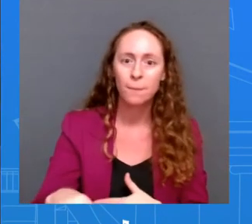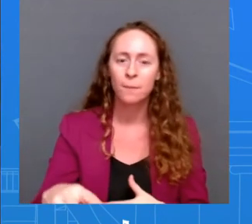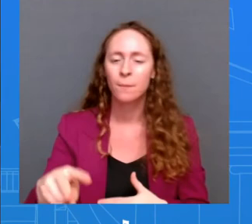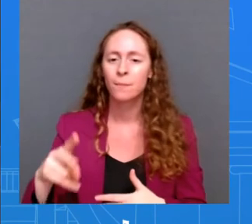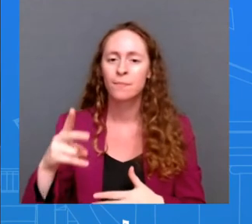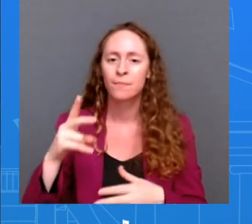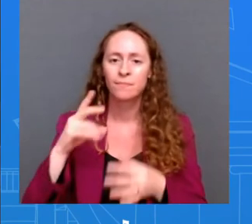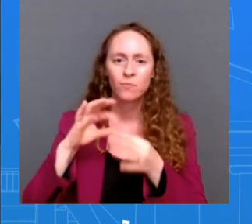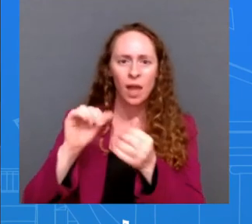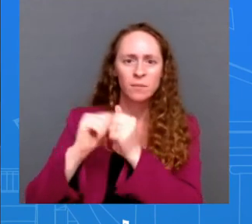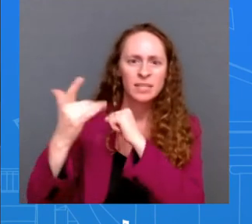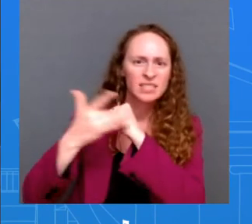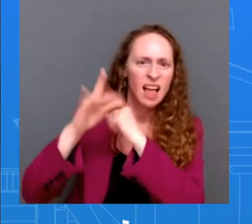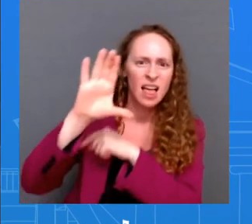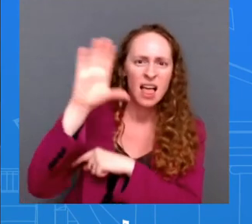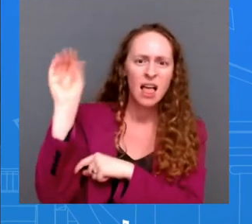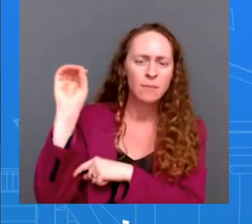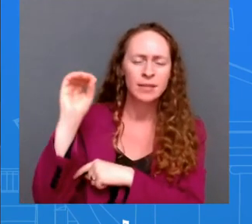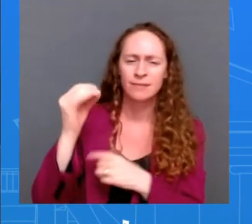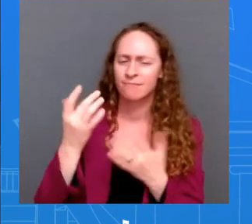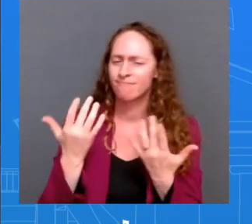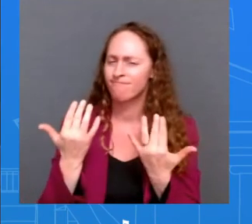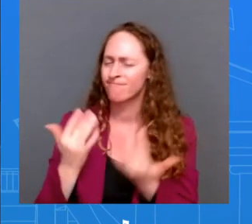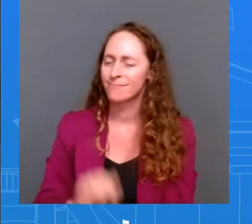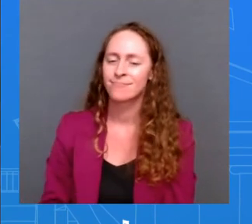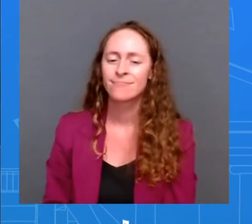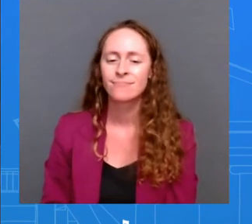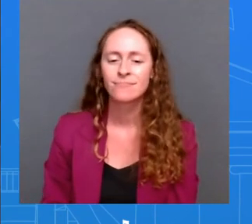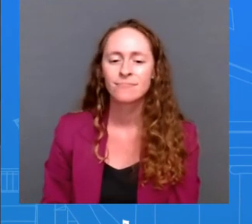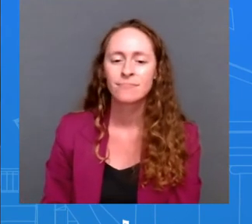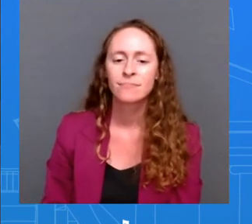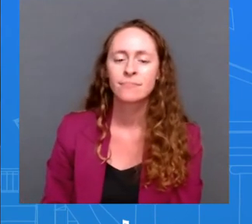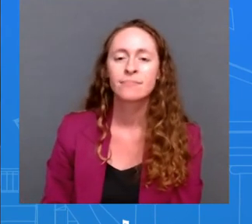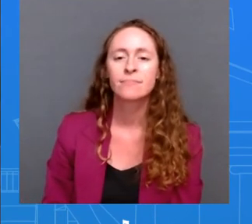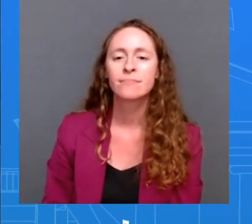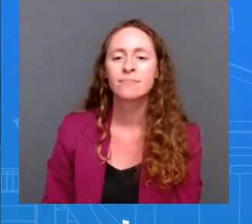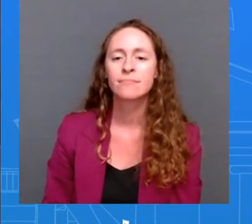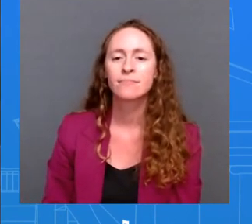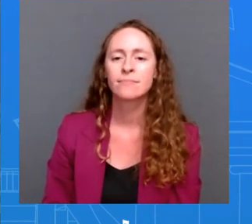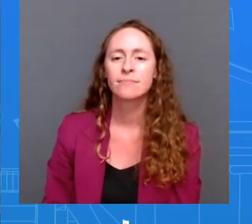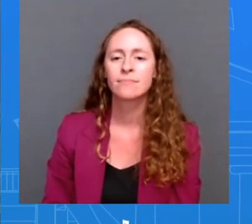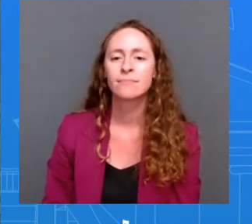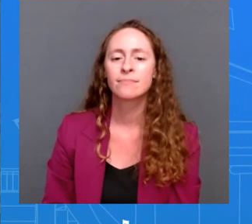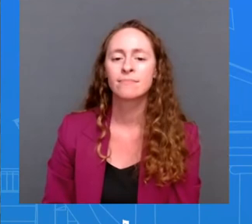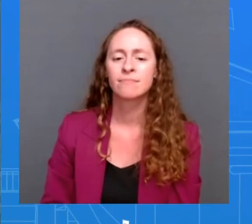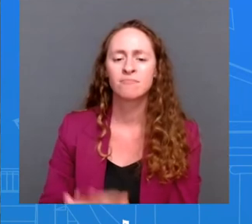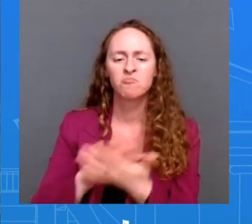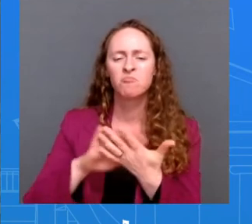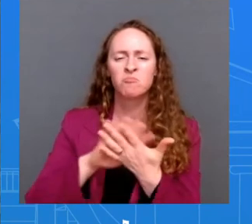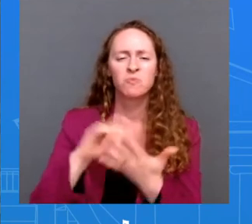do you have a sense of whether there will be a need for new funding from Congress for this? Yeah, again,